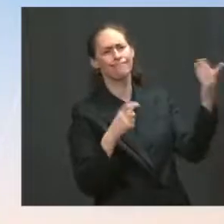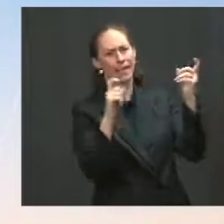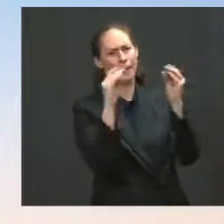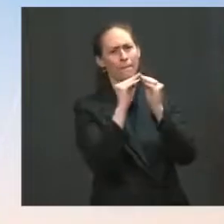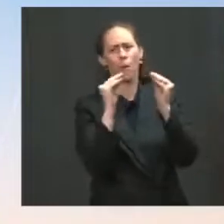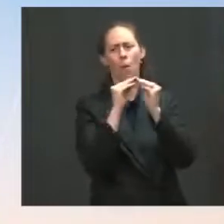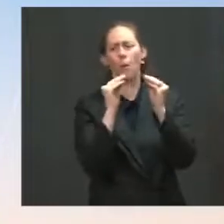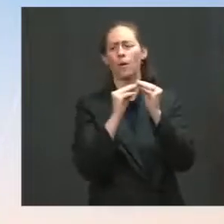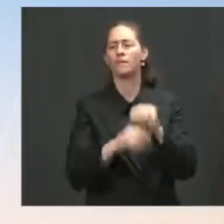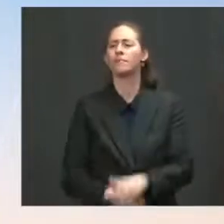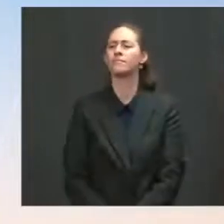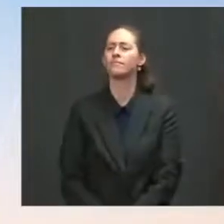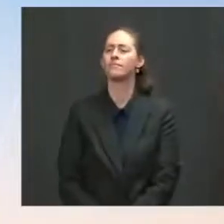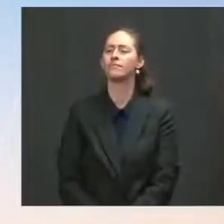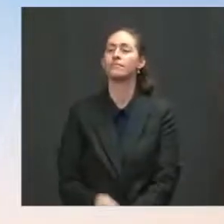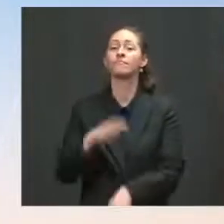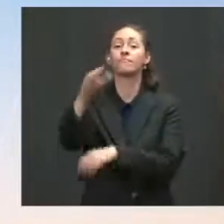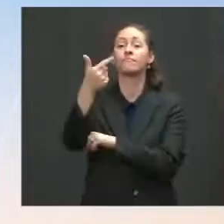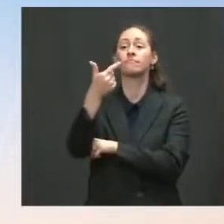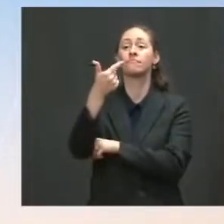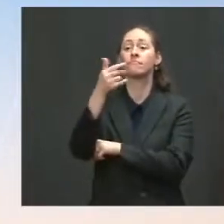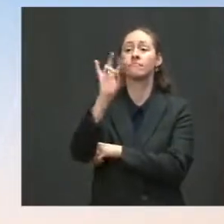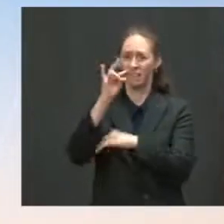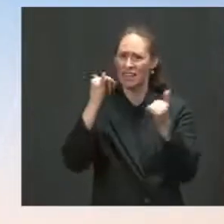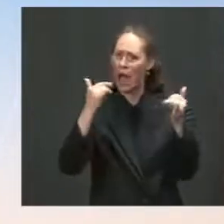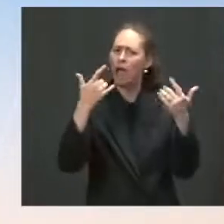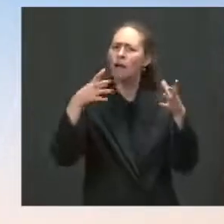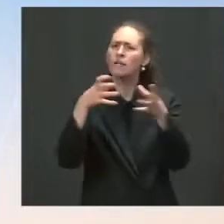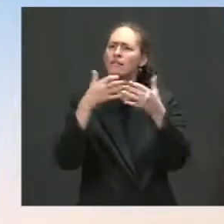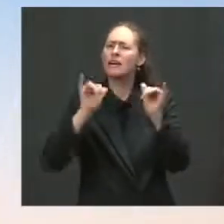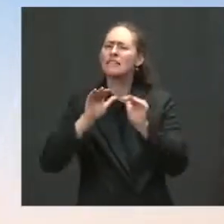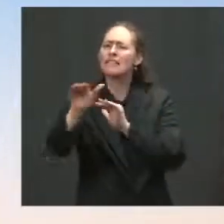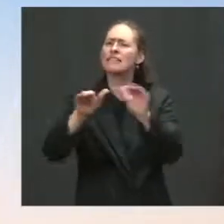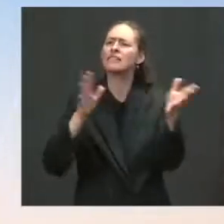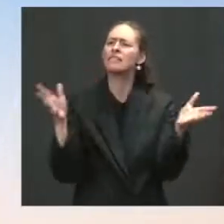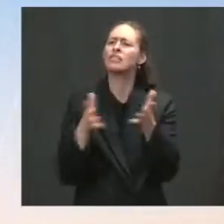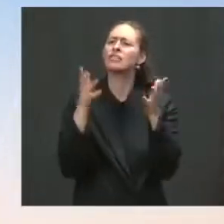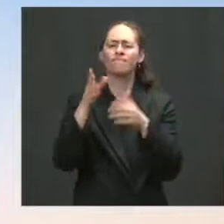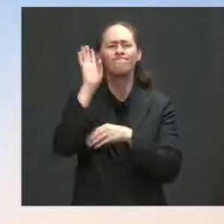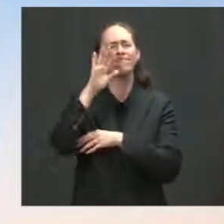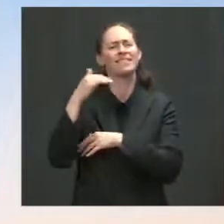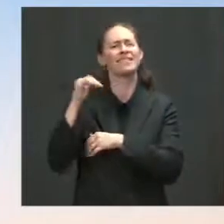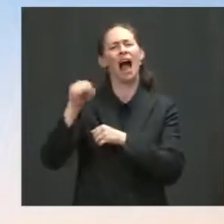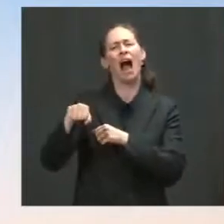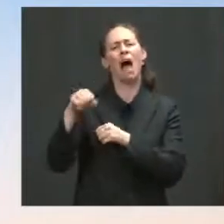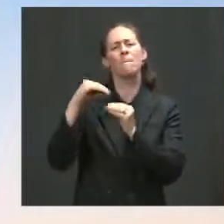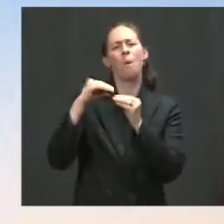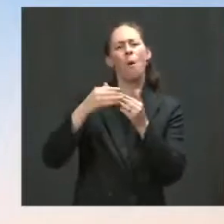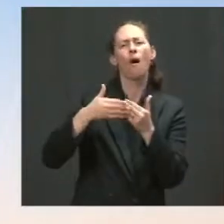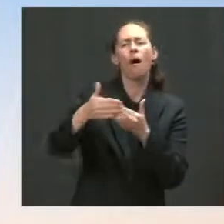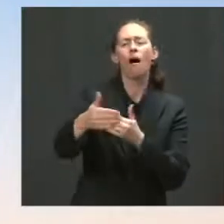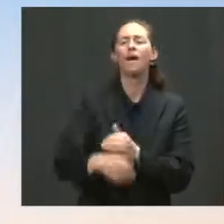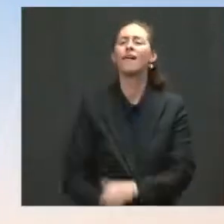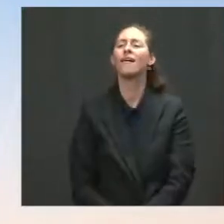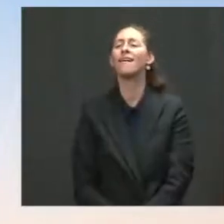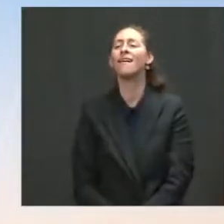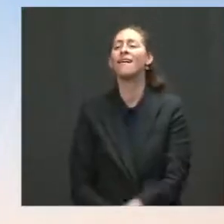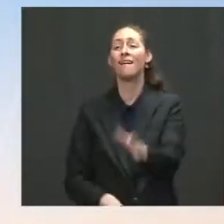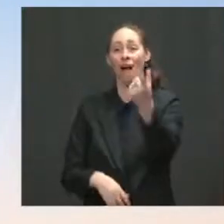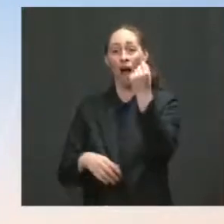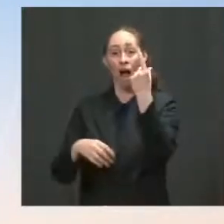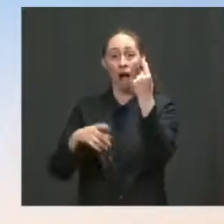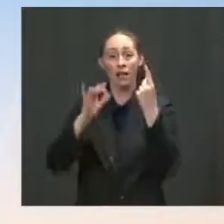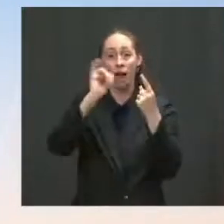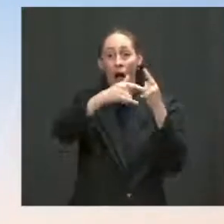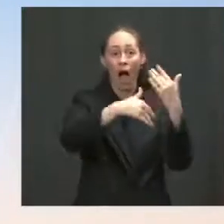to happen. But we believe we can do both. We also, in this country, have enough supply to ensure that every American has access to a